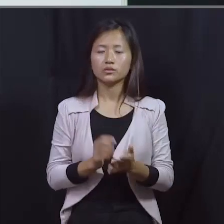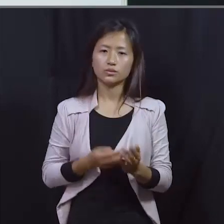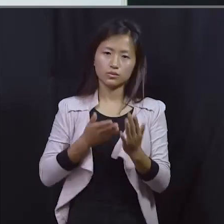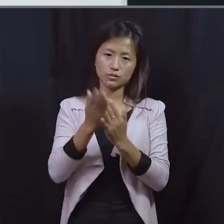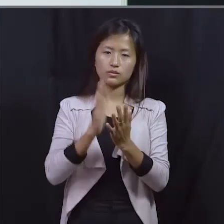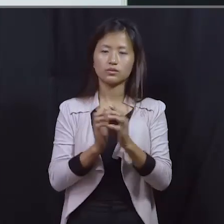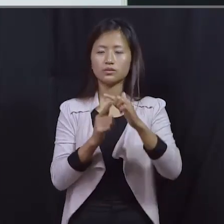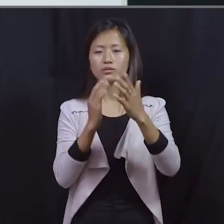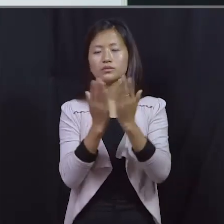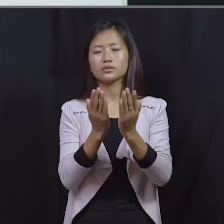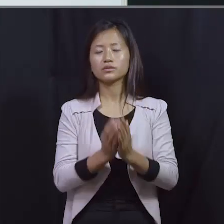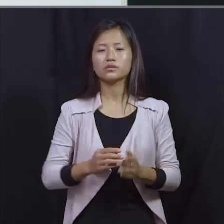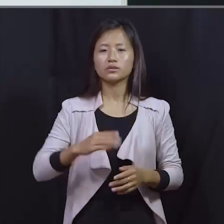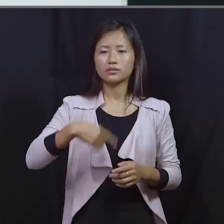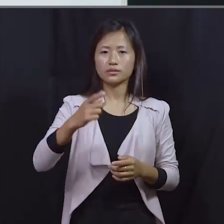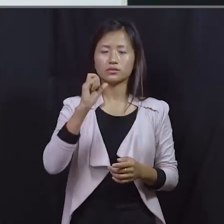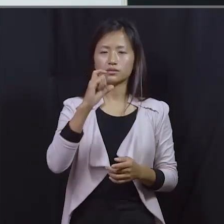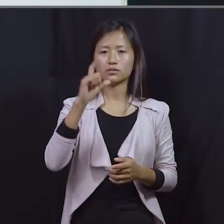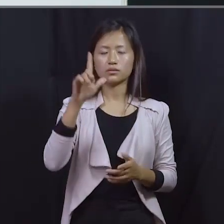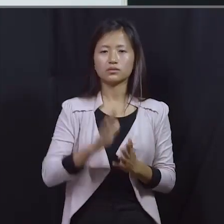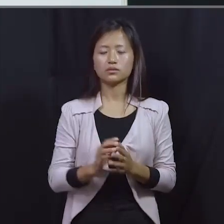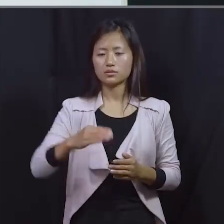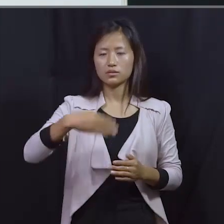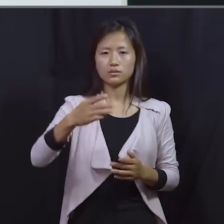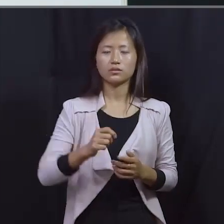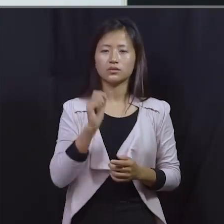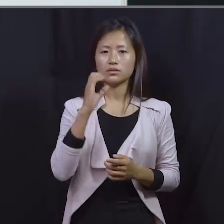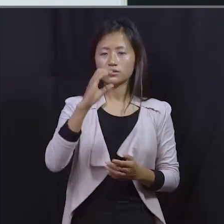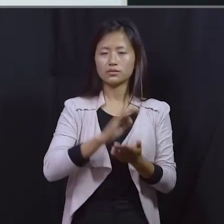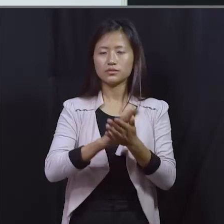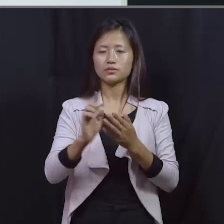text. From the next tutor, we will be continuing with chapter